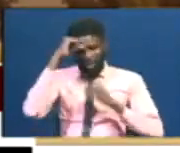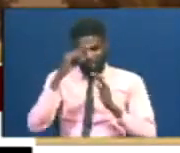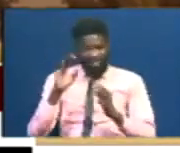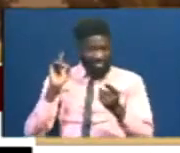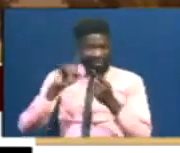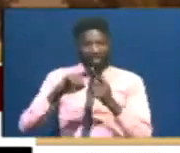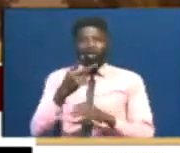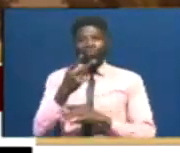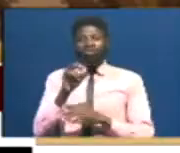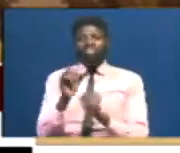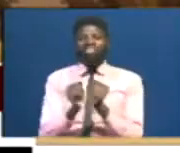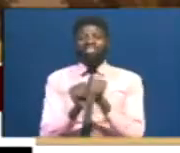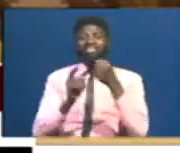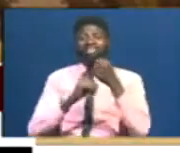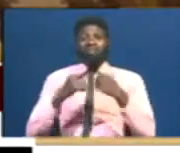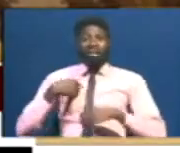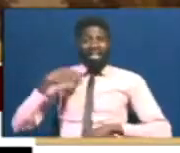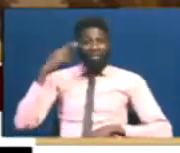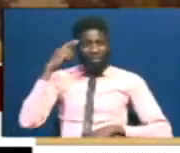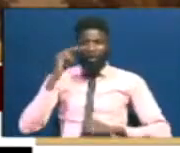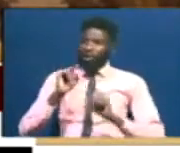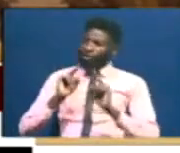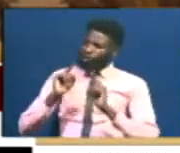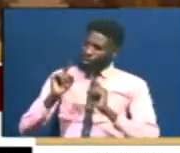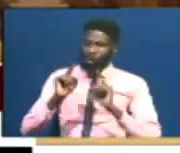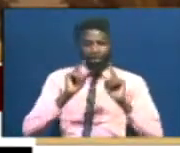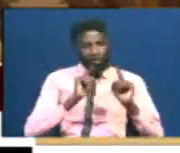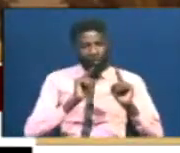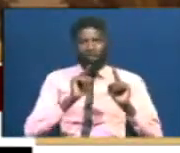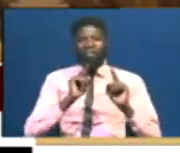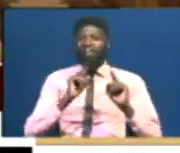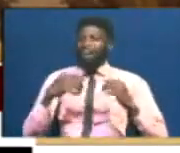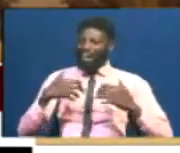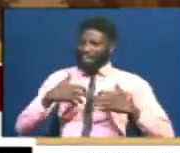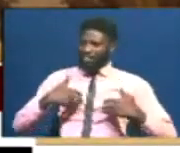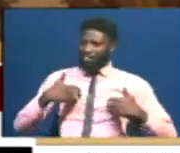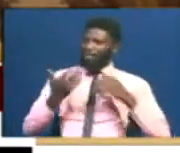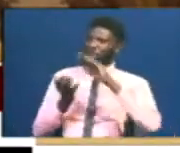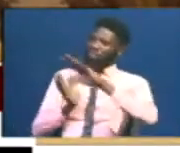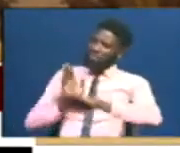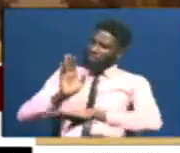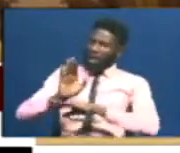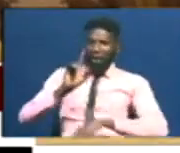I remember there was a lot of talk about repatriation of refugees, and